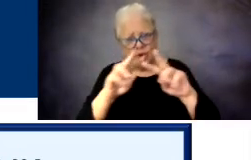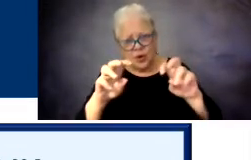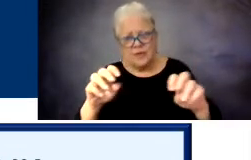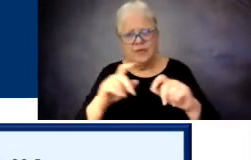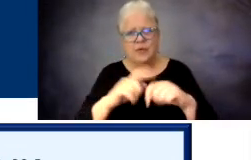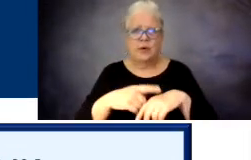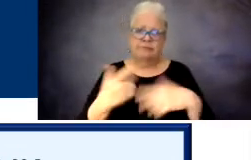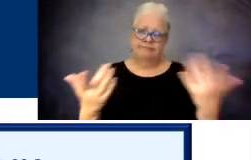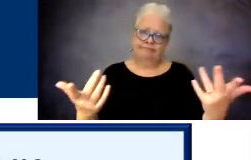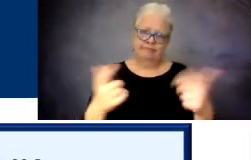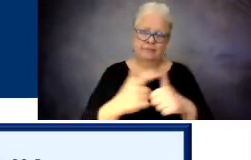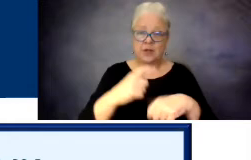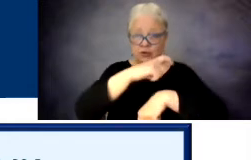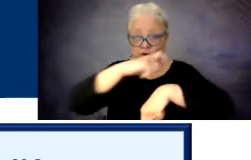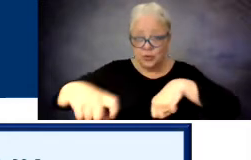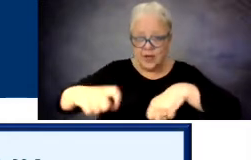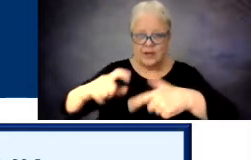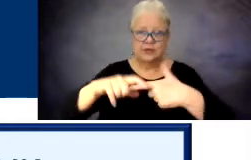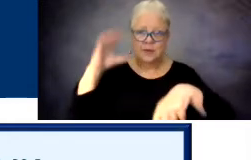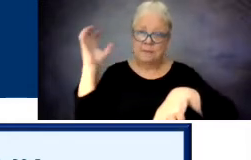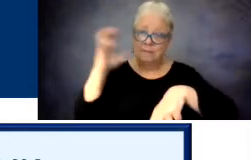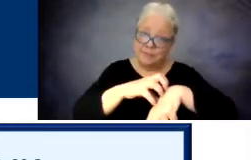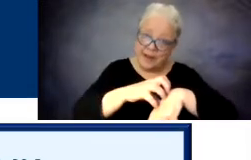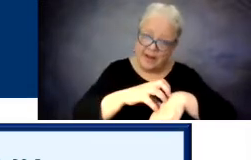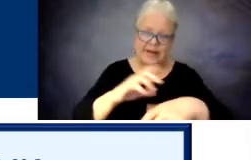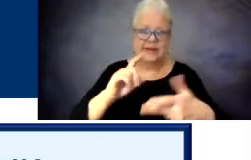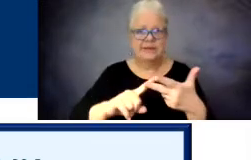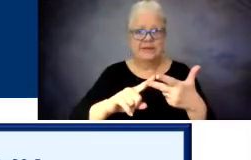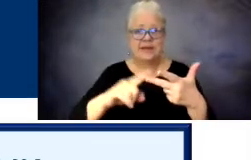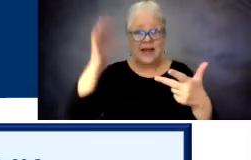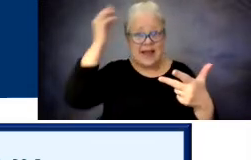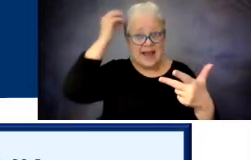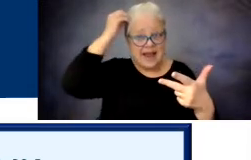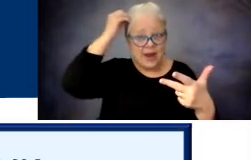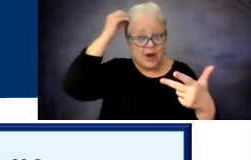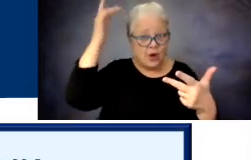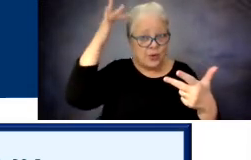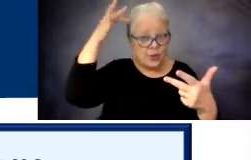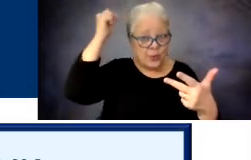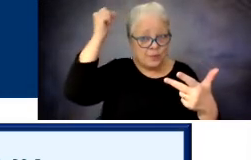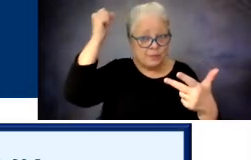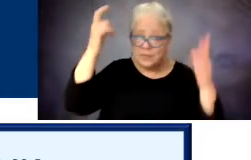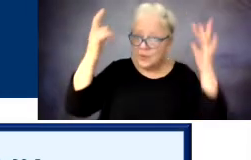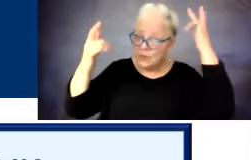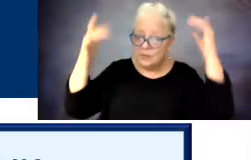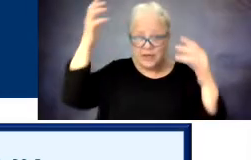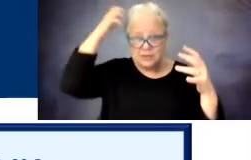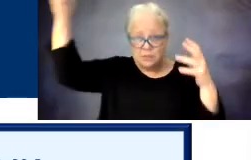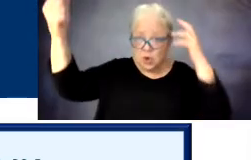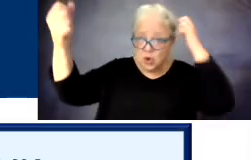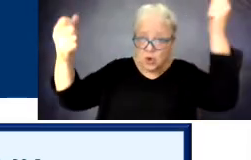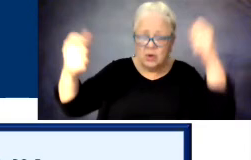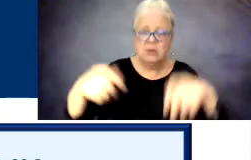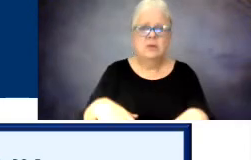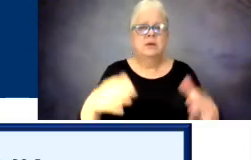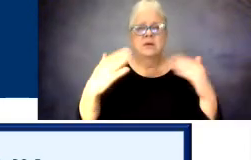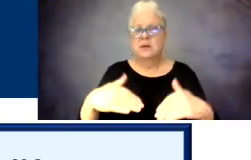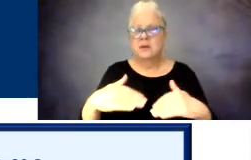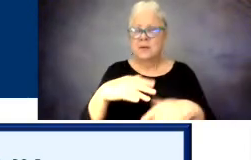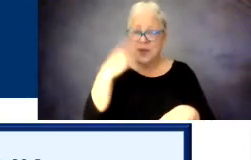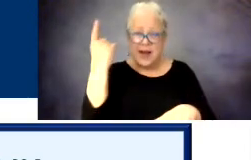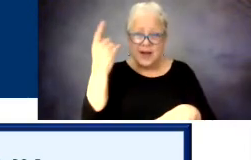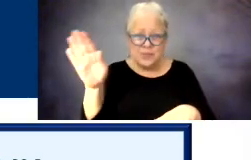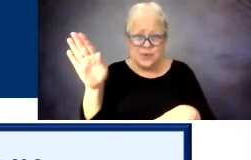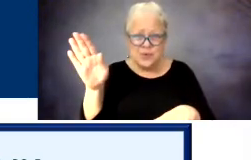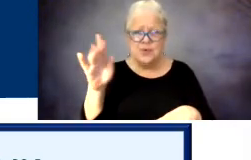bite marks, patches of missing hair that could be from, pulling the hair out, unexplained bruising or